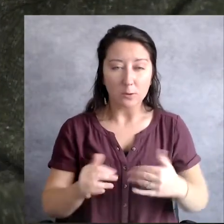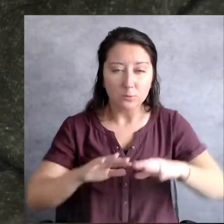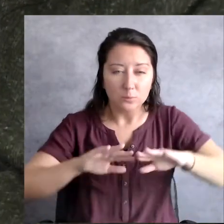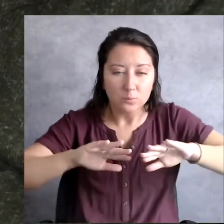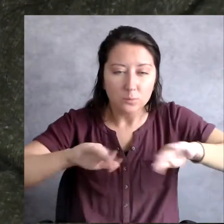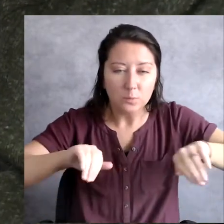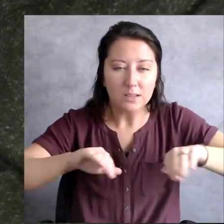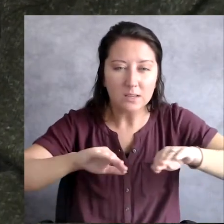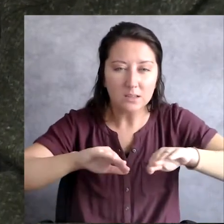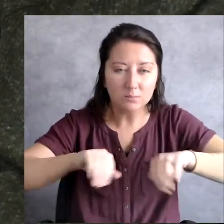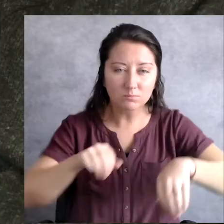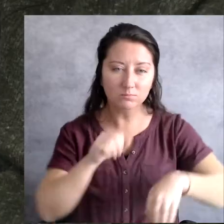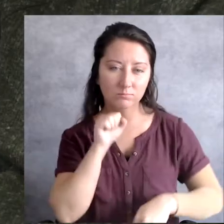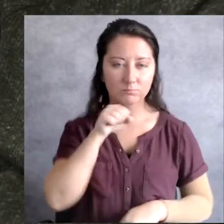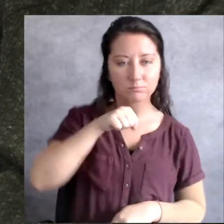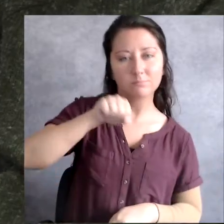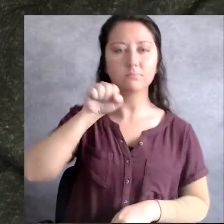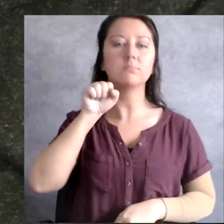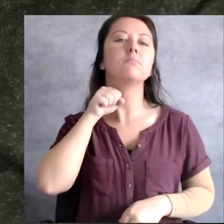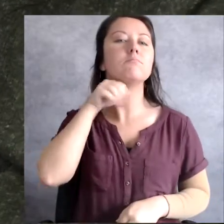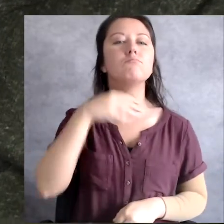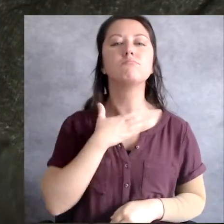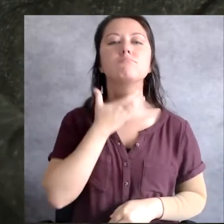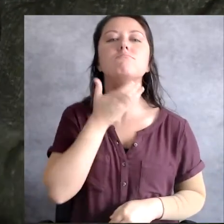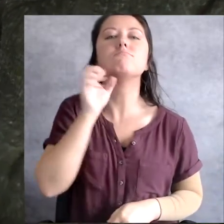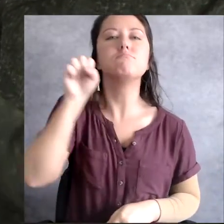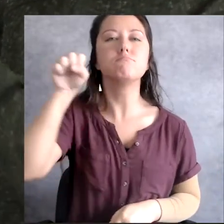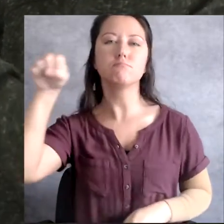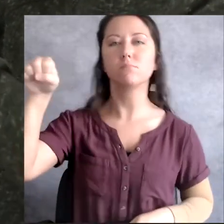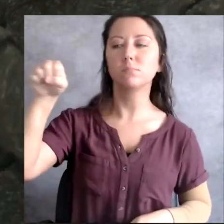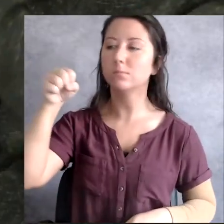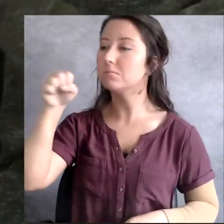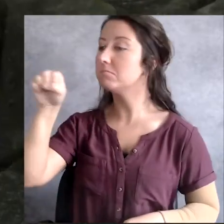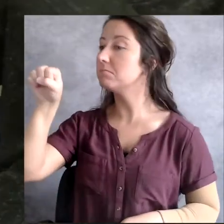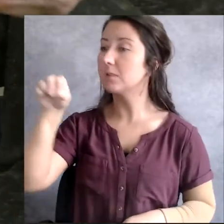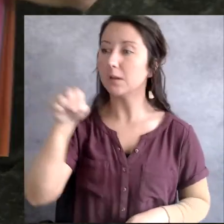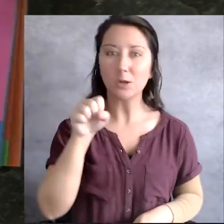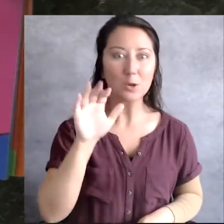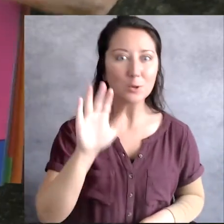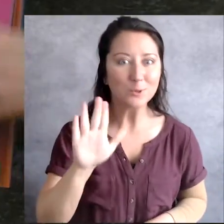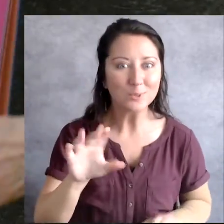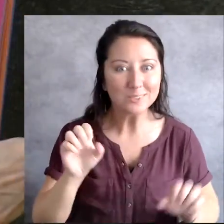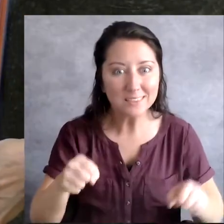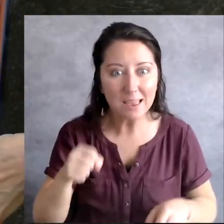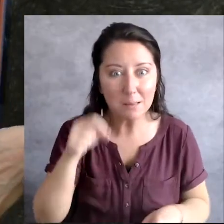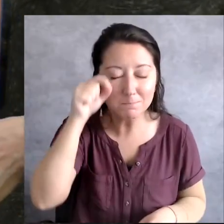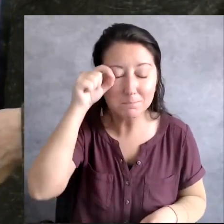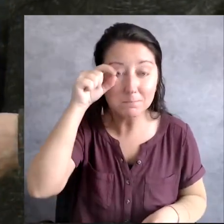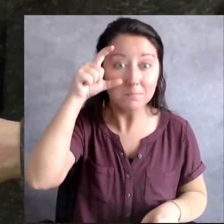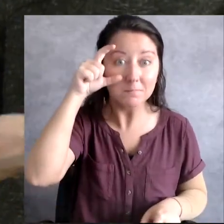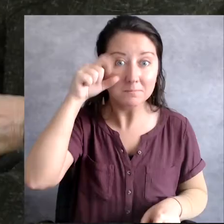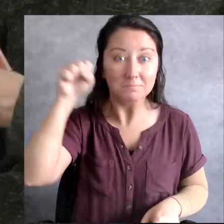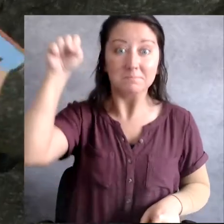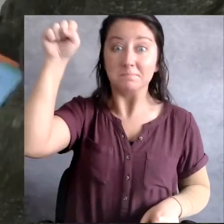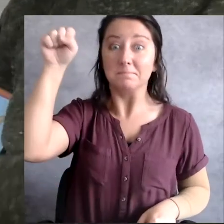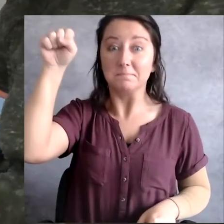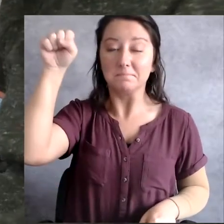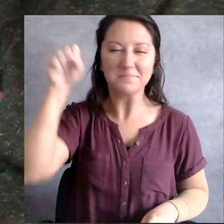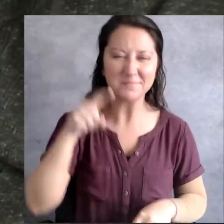Now swim along and stretch up your neck. Your neck go up that high? Ours can't, can